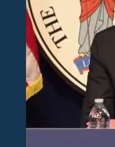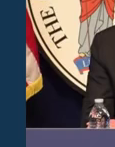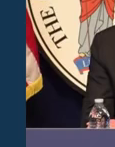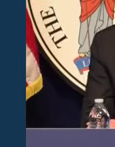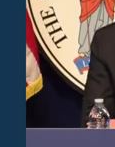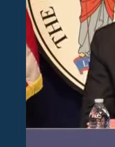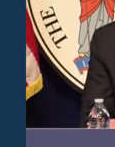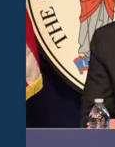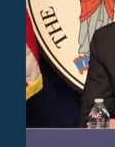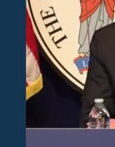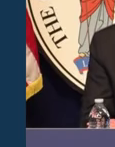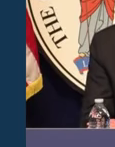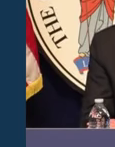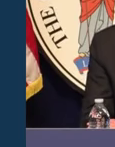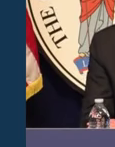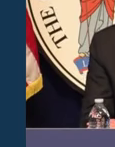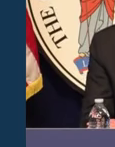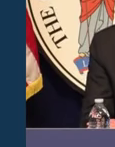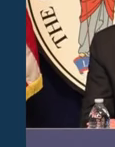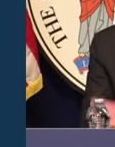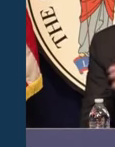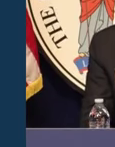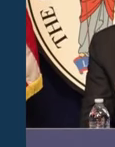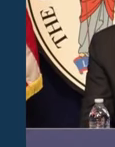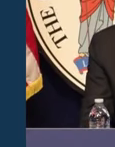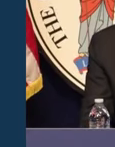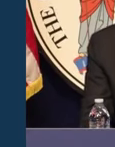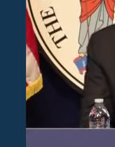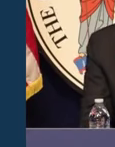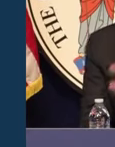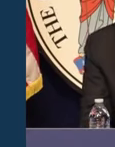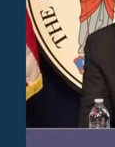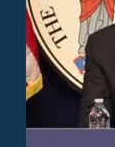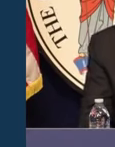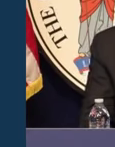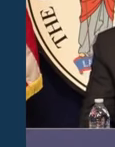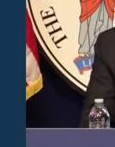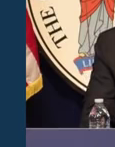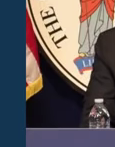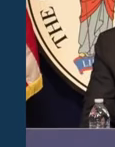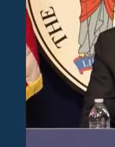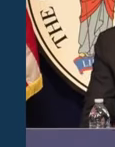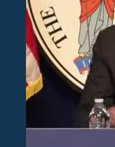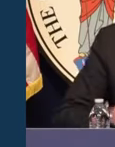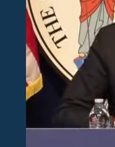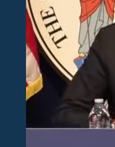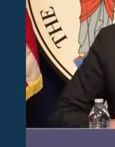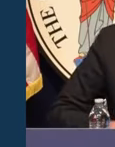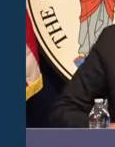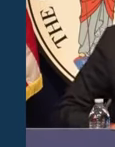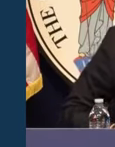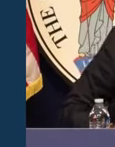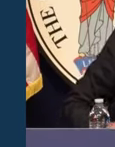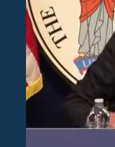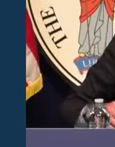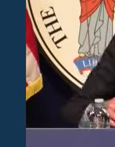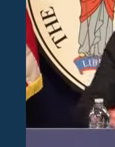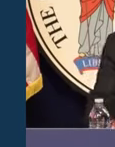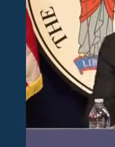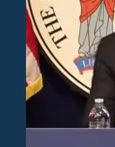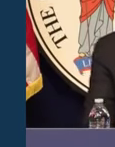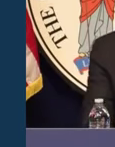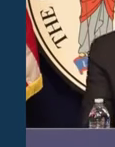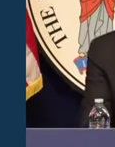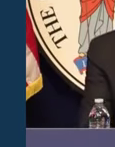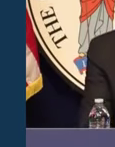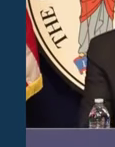of you, so many millions of you are doing the right thing. God bless you. Thank you. Please keep it up. Many of our communities of faith have